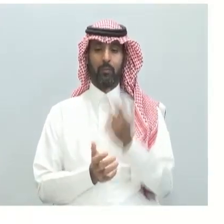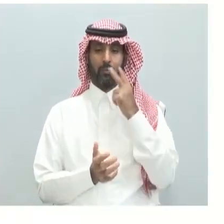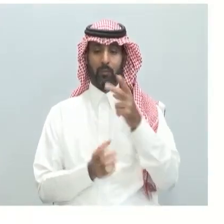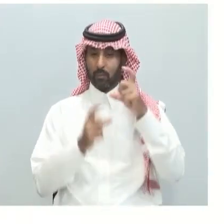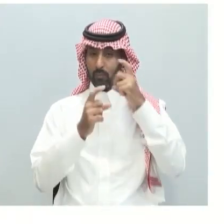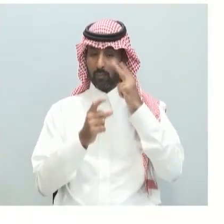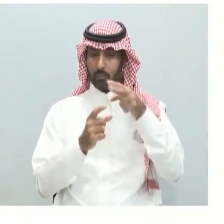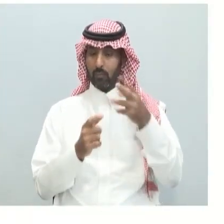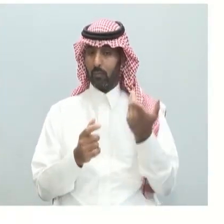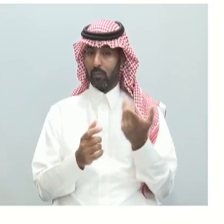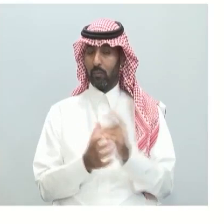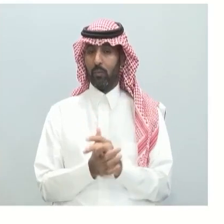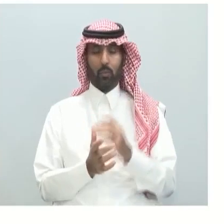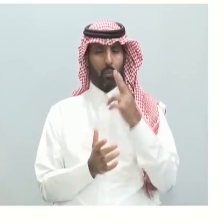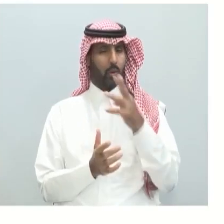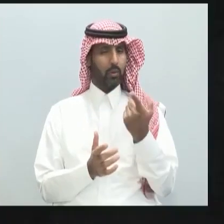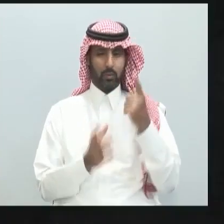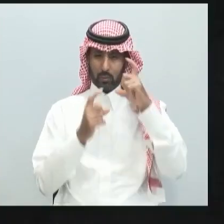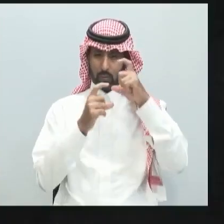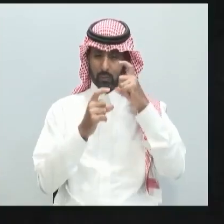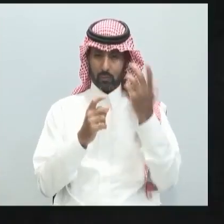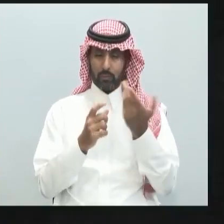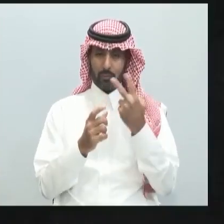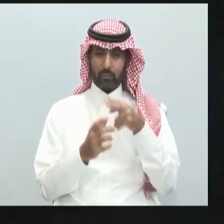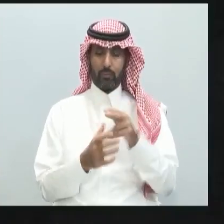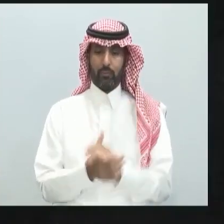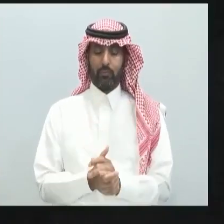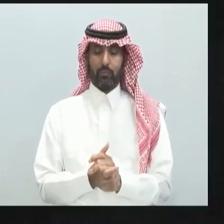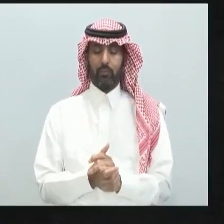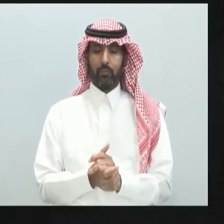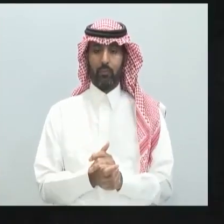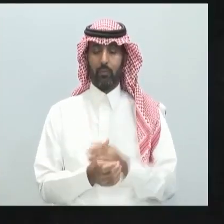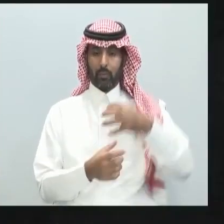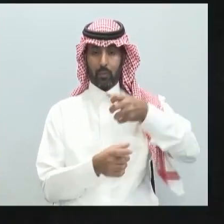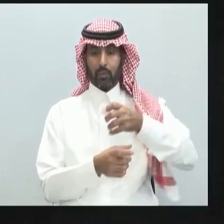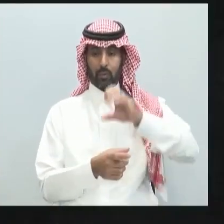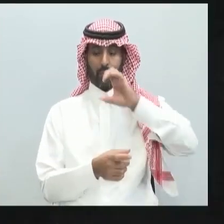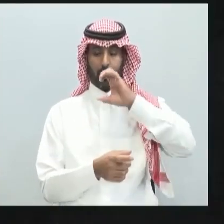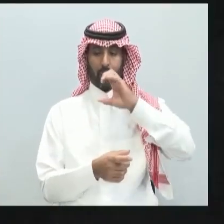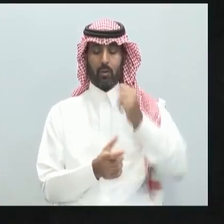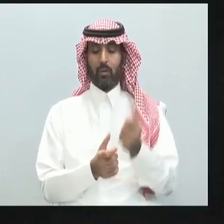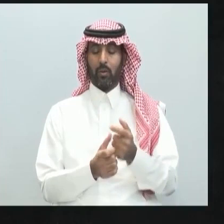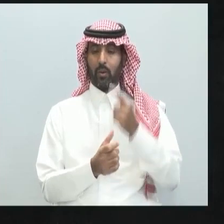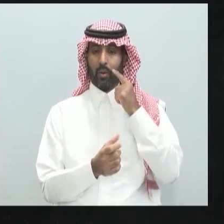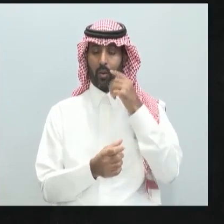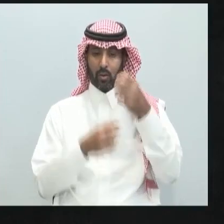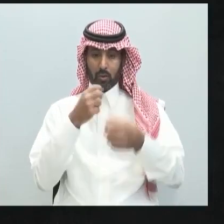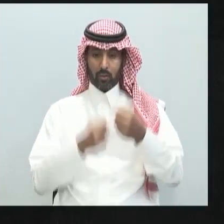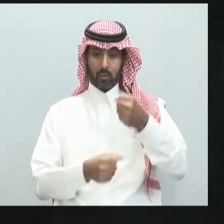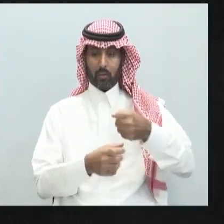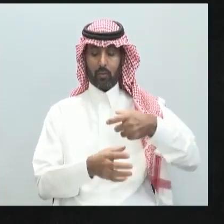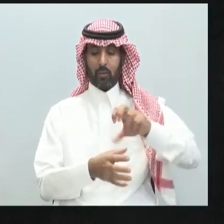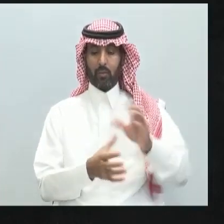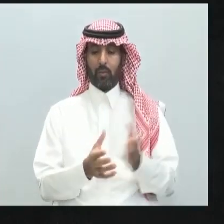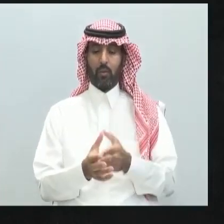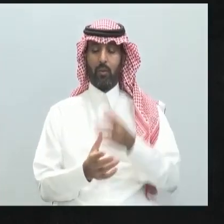the picture here, what do you see here? Yes, a water bottle, a milk carton, and